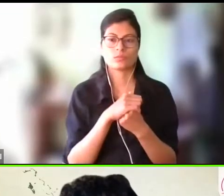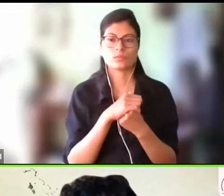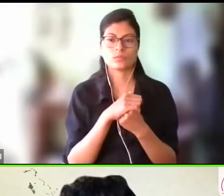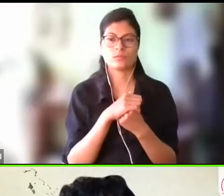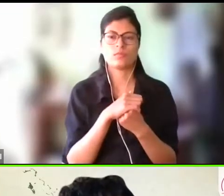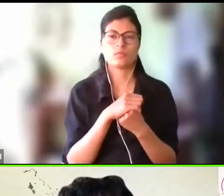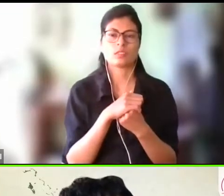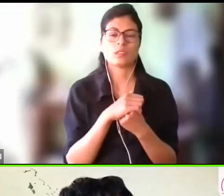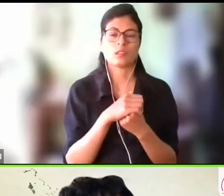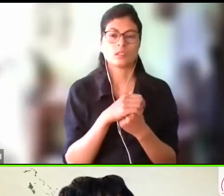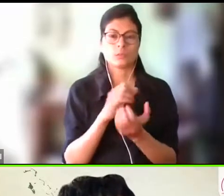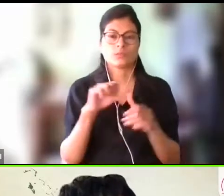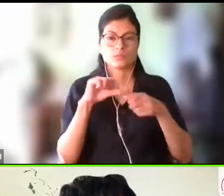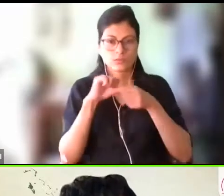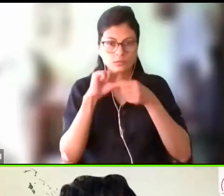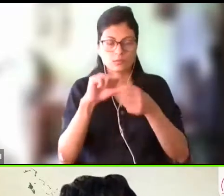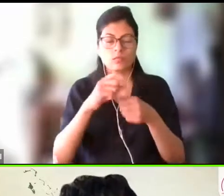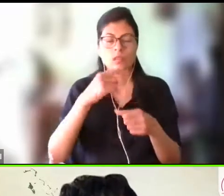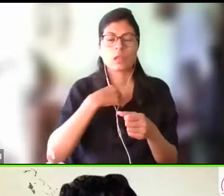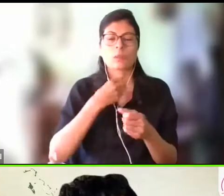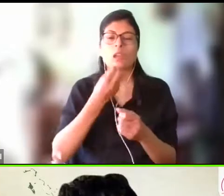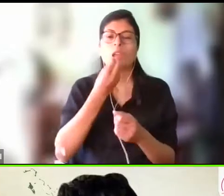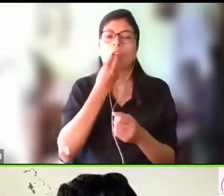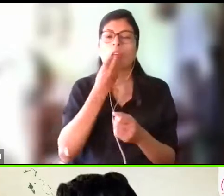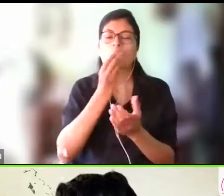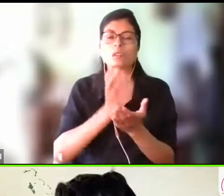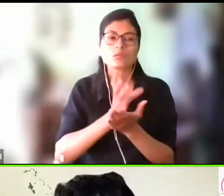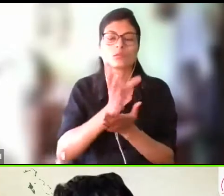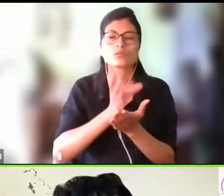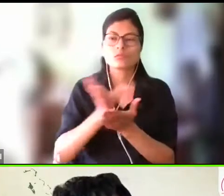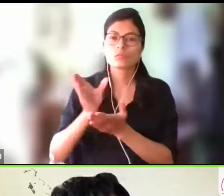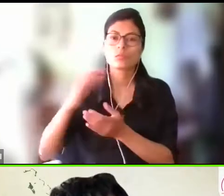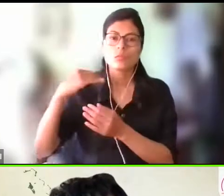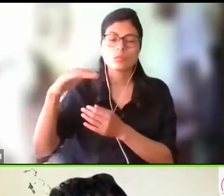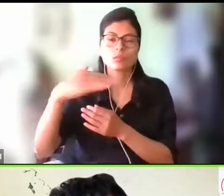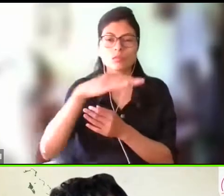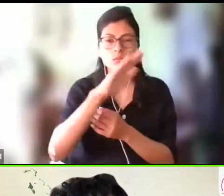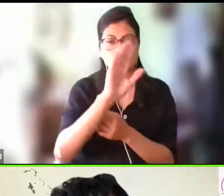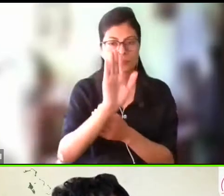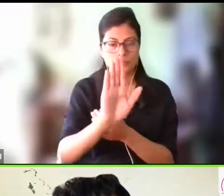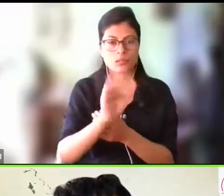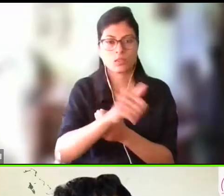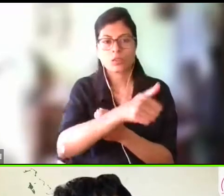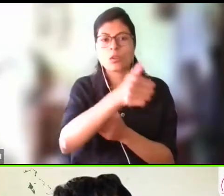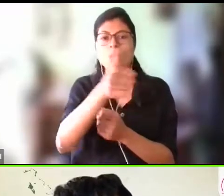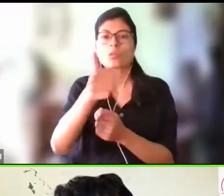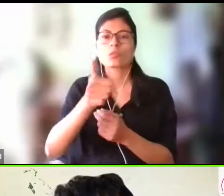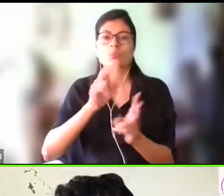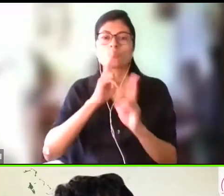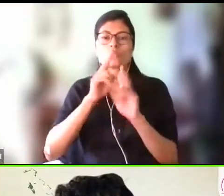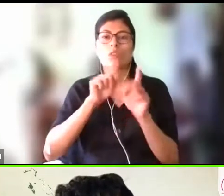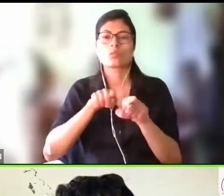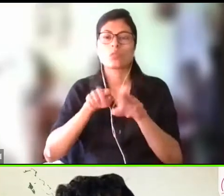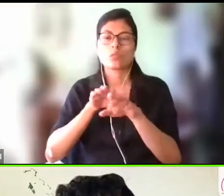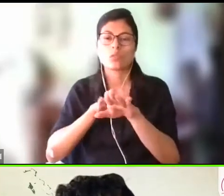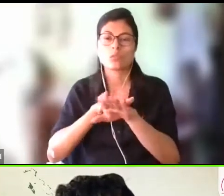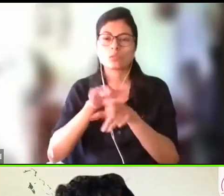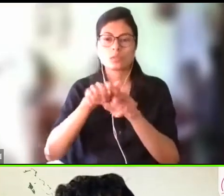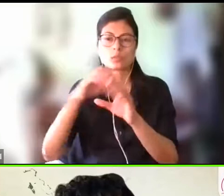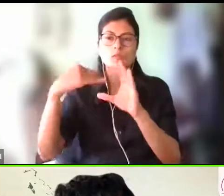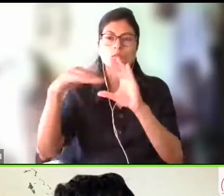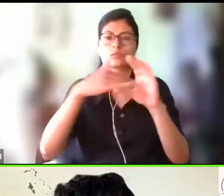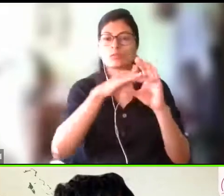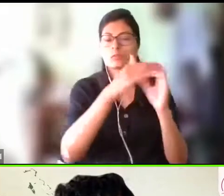and the necessary things that were required. In addition, in partnership with the